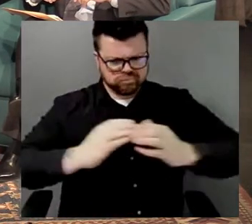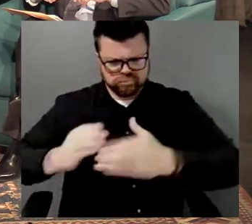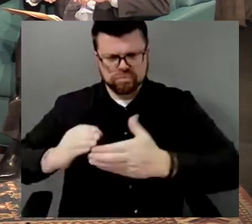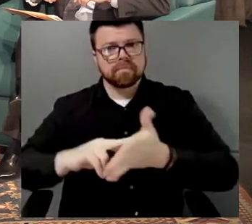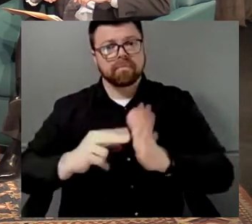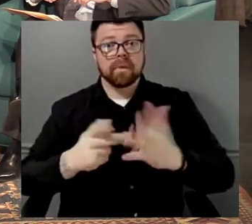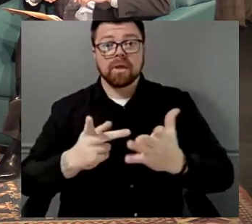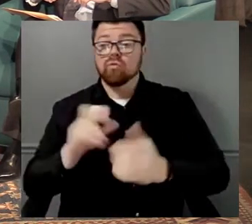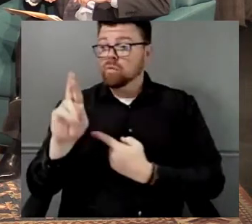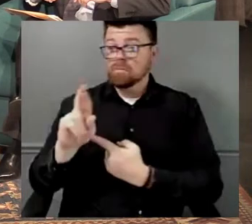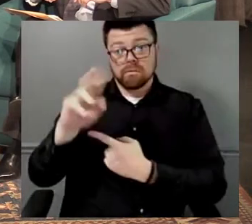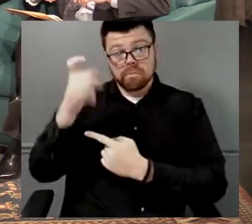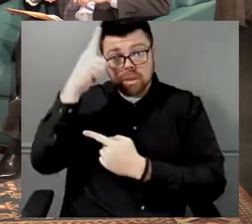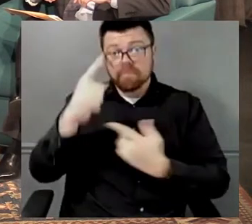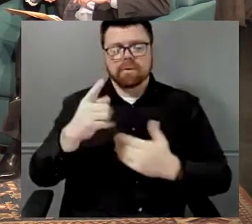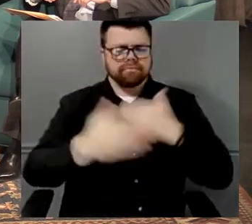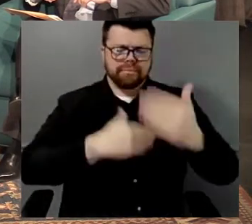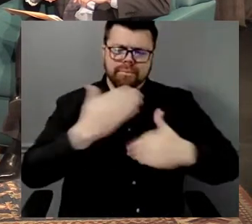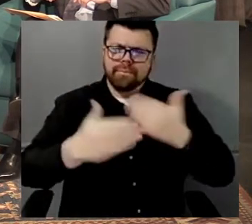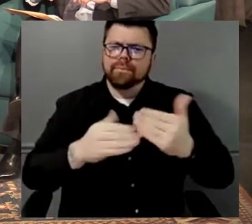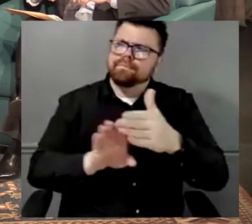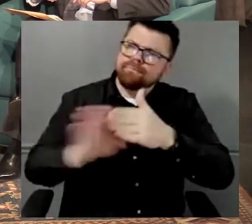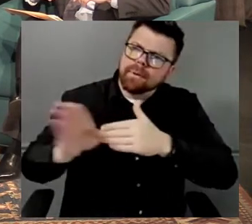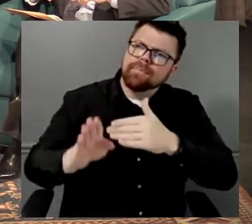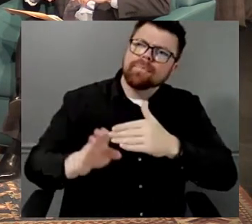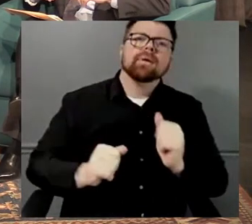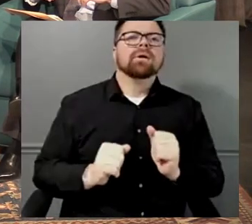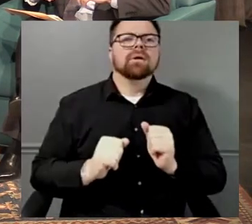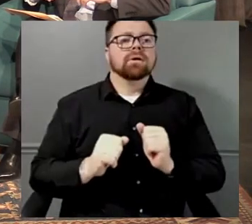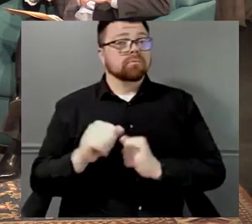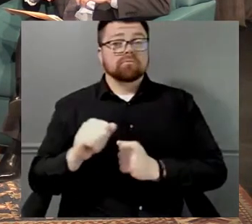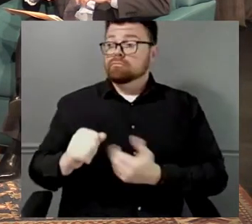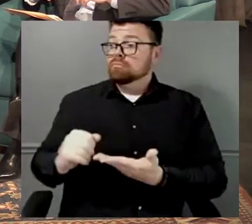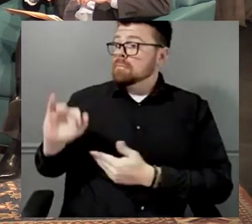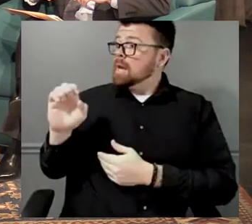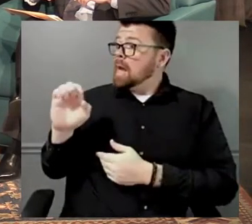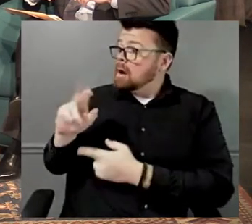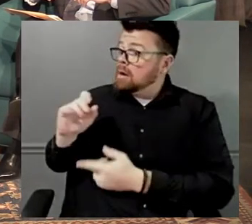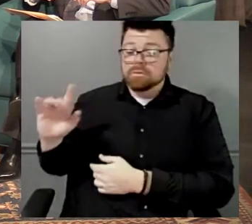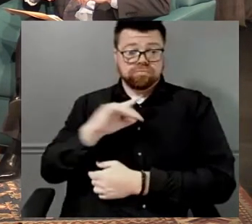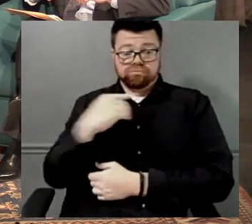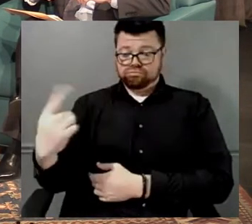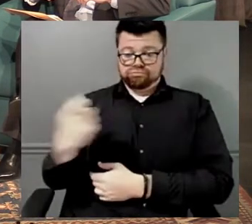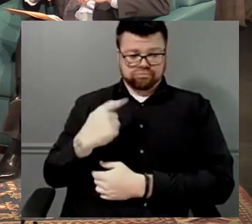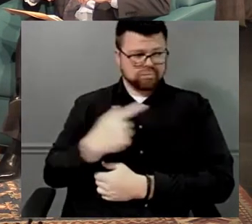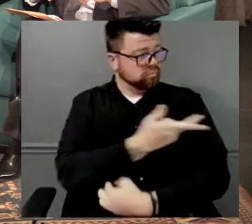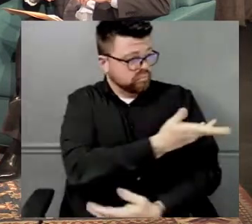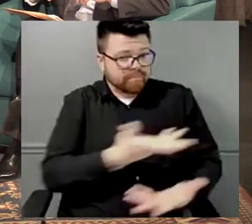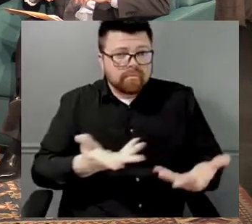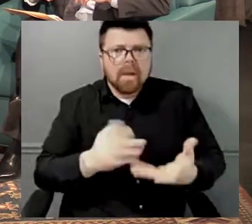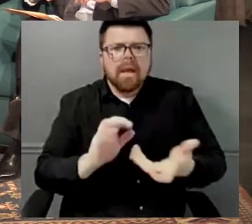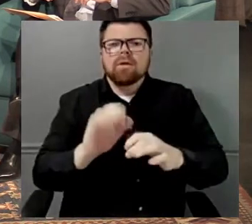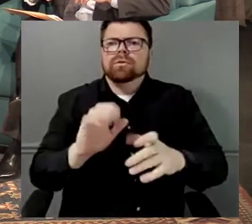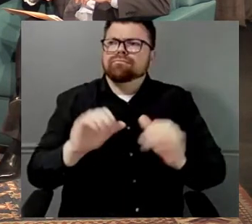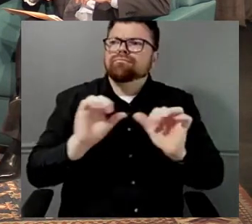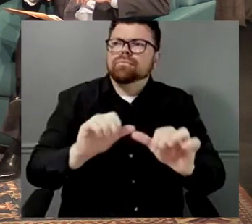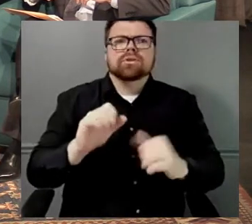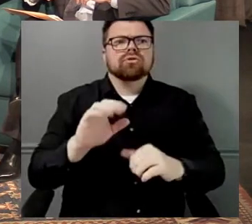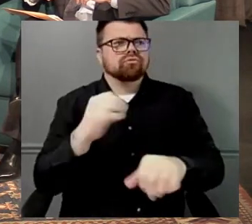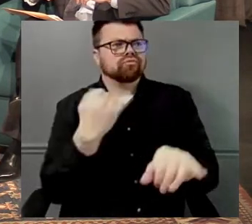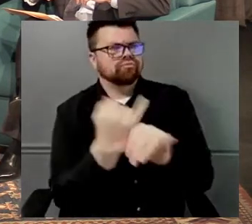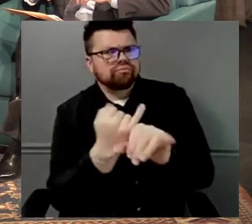flourish. And, you know, you asked, Eric, what can we do to restore confidence in institutions? I mean, I think institutions